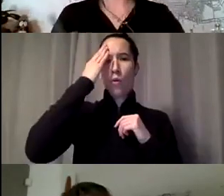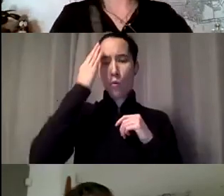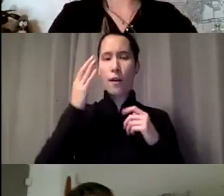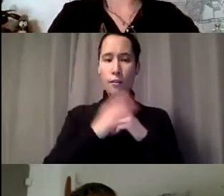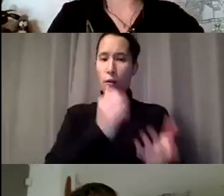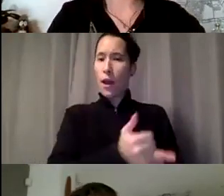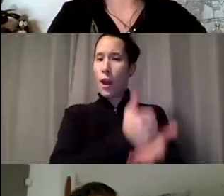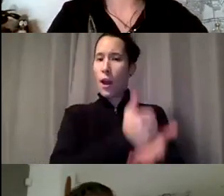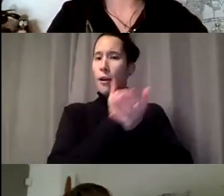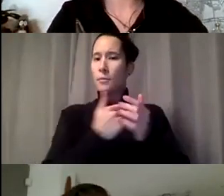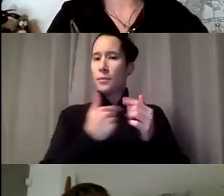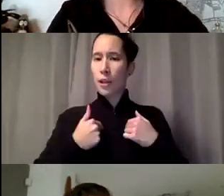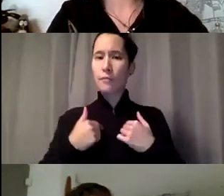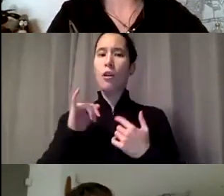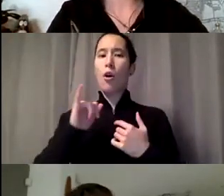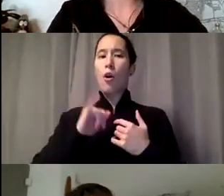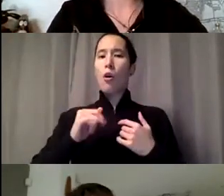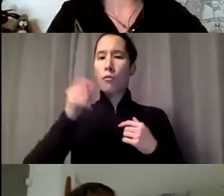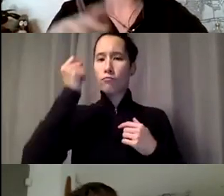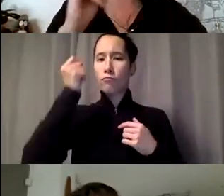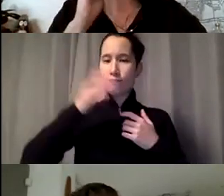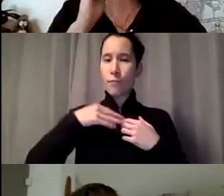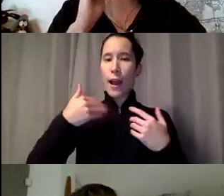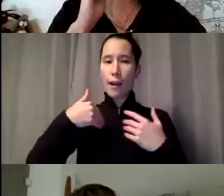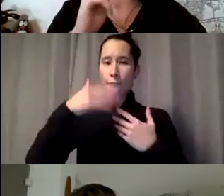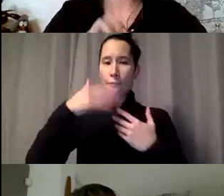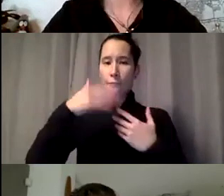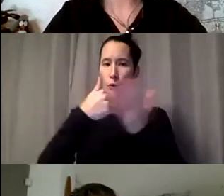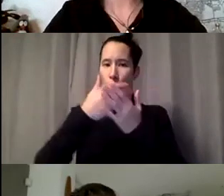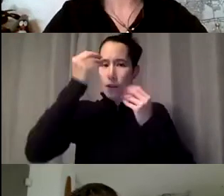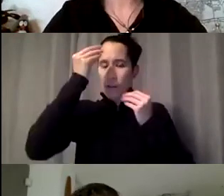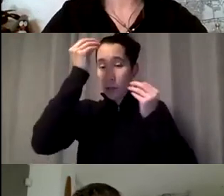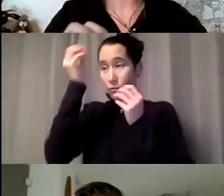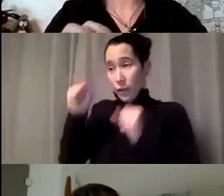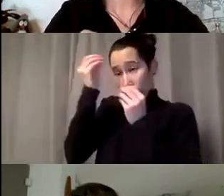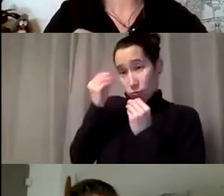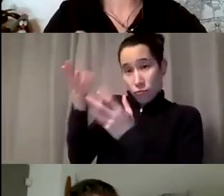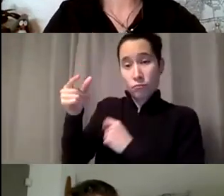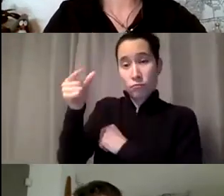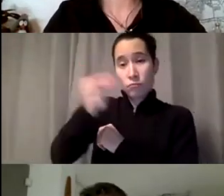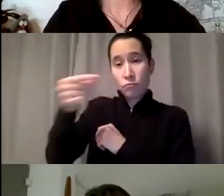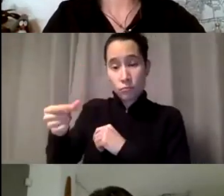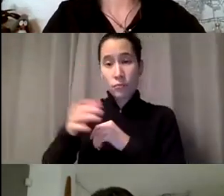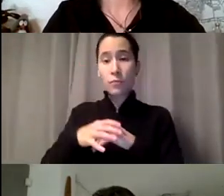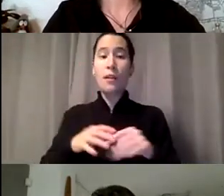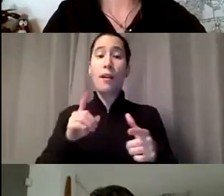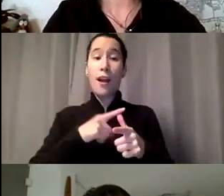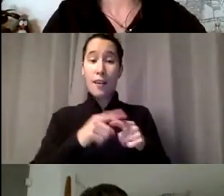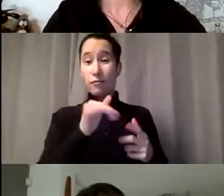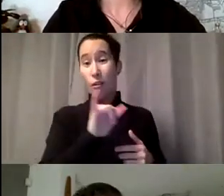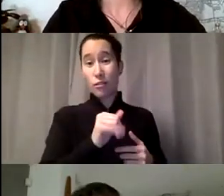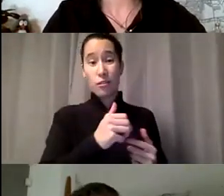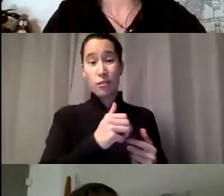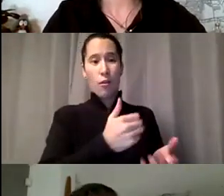the conversations with health when they're asking for our opinions and our advice, and then or we are sharing that. As